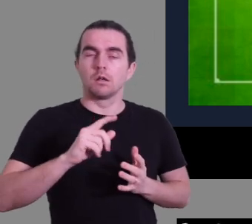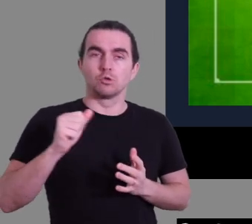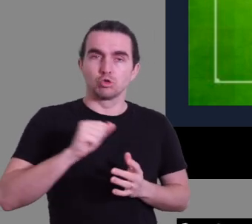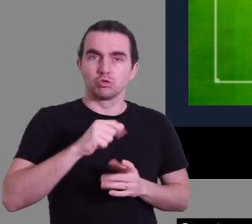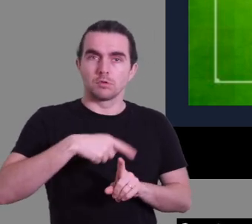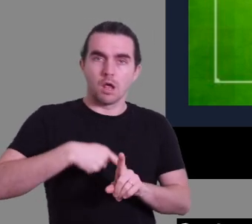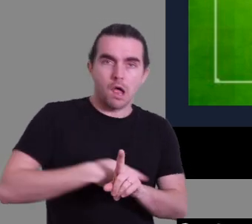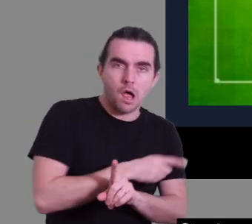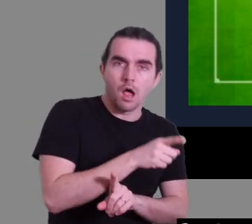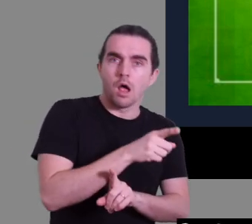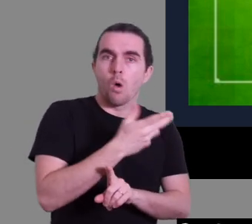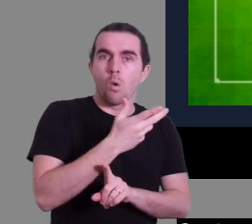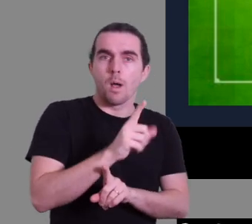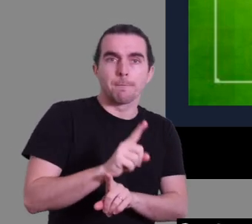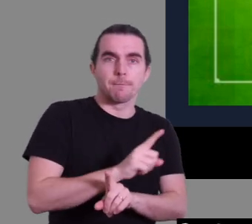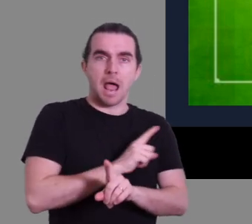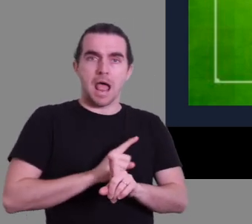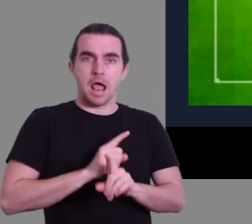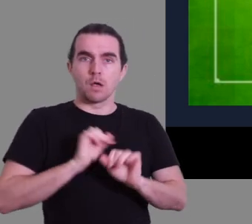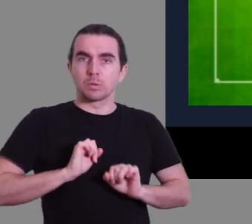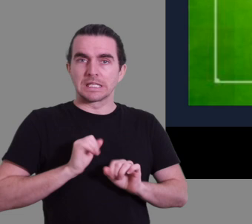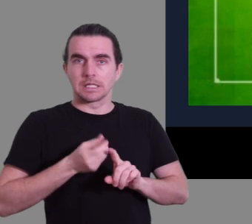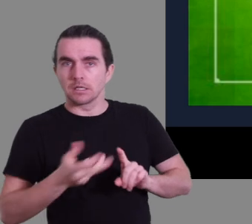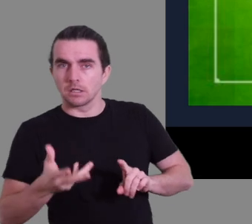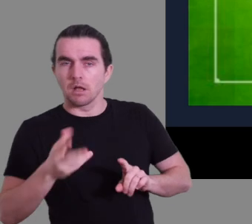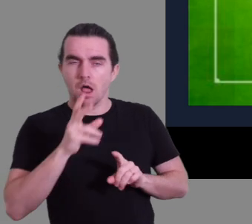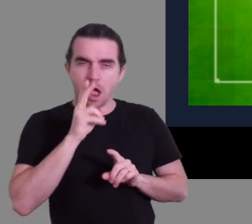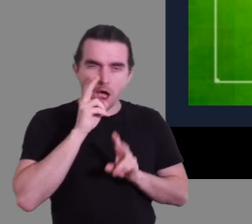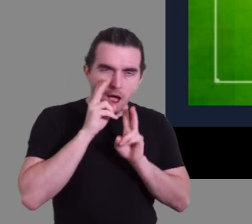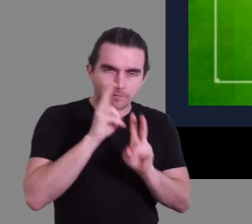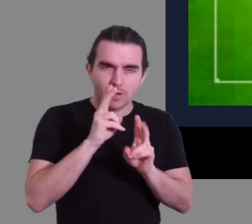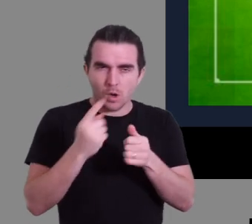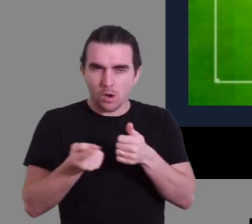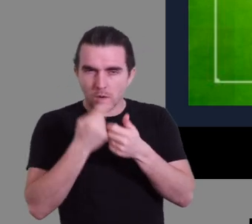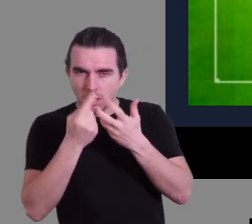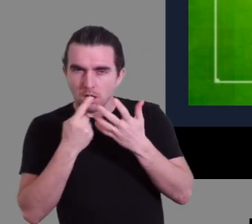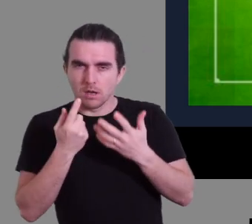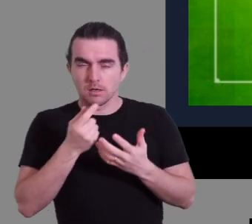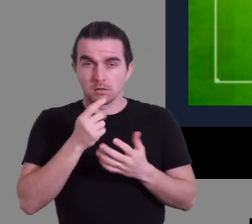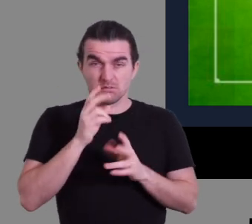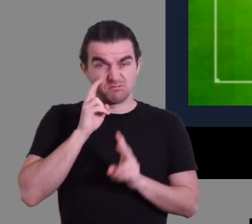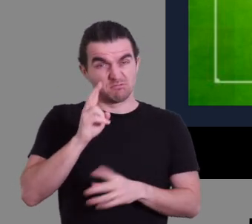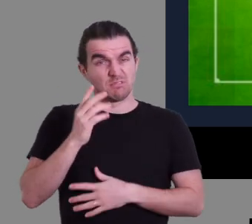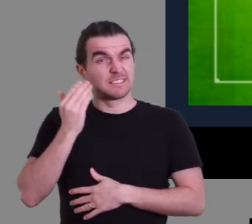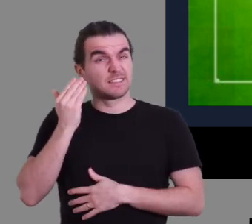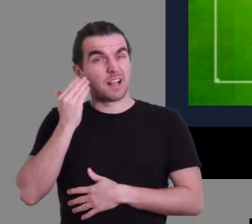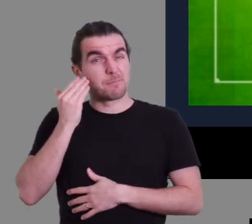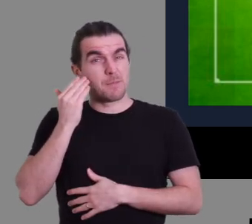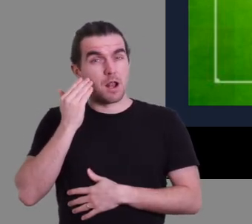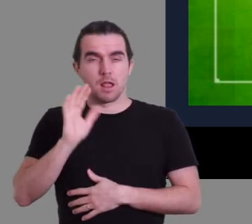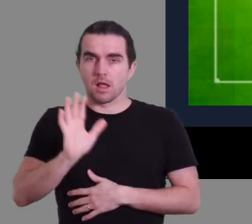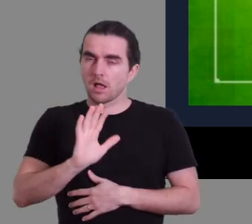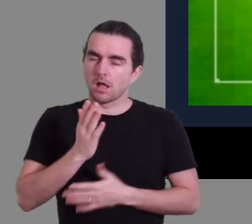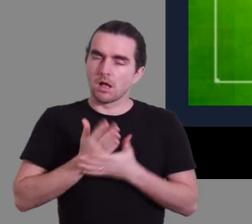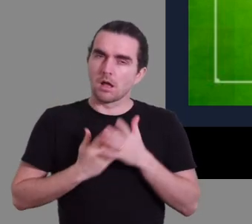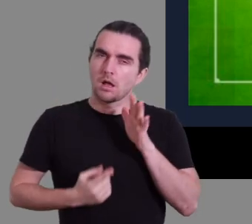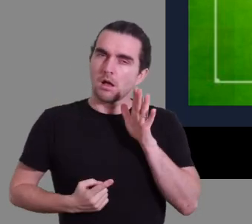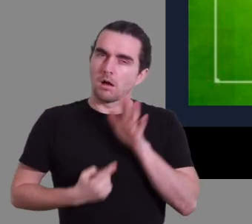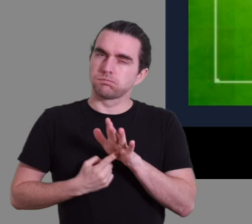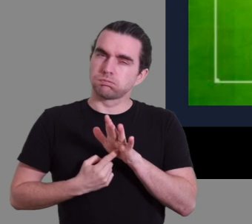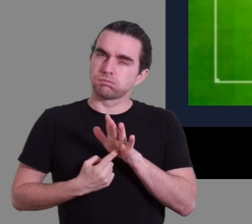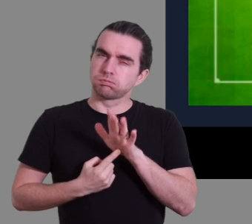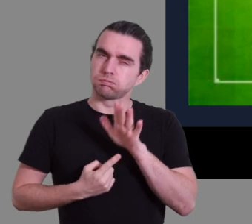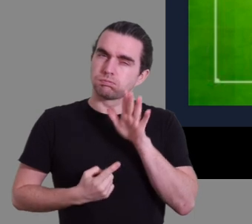to run sideways and back and open up? So you'd be looking at all those details. All of this, it looks pretty simple, but again,